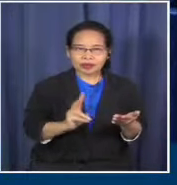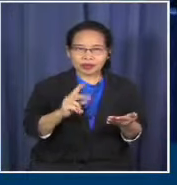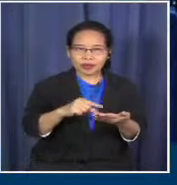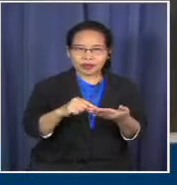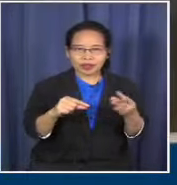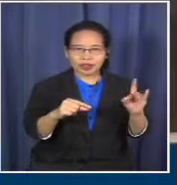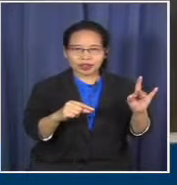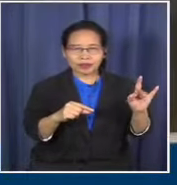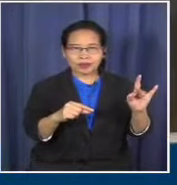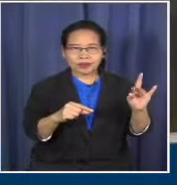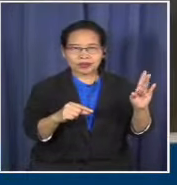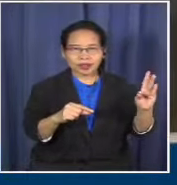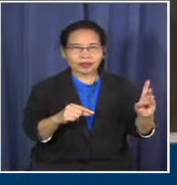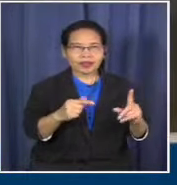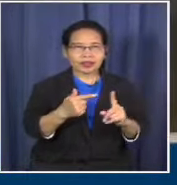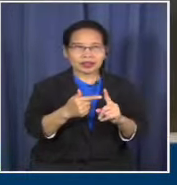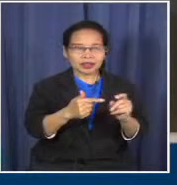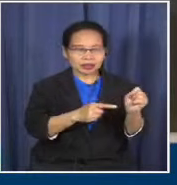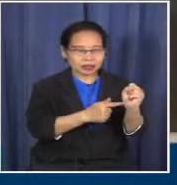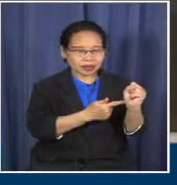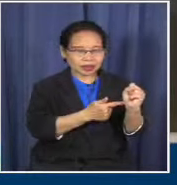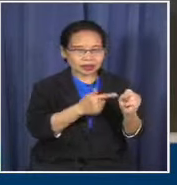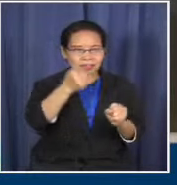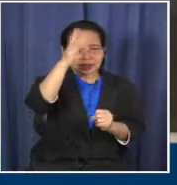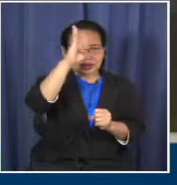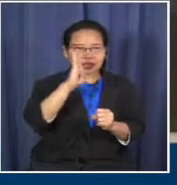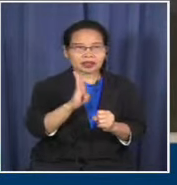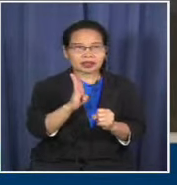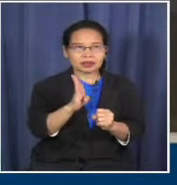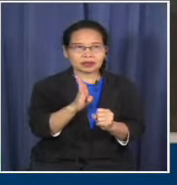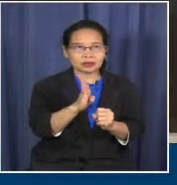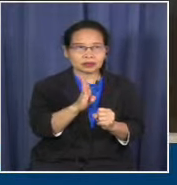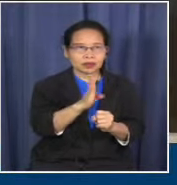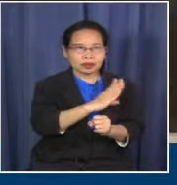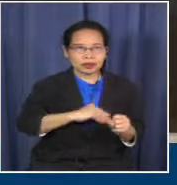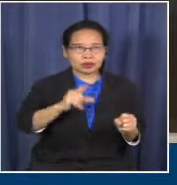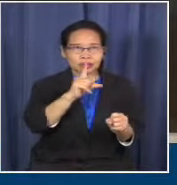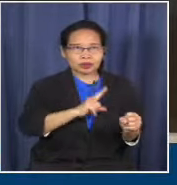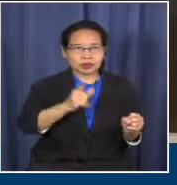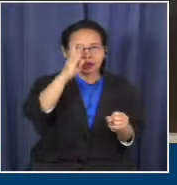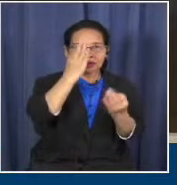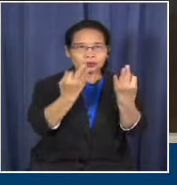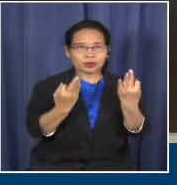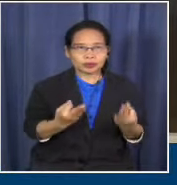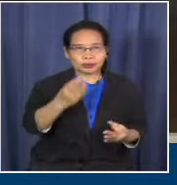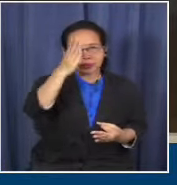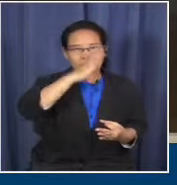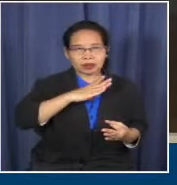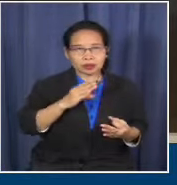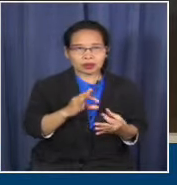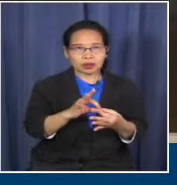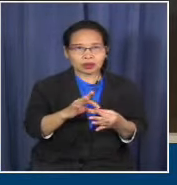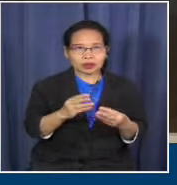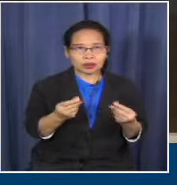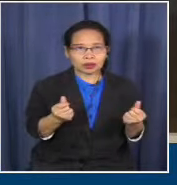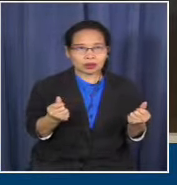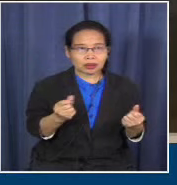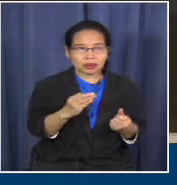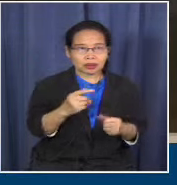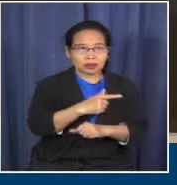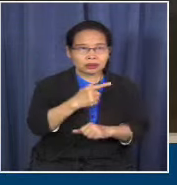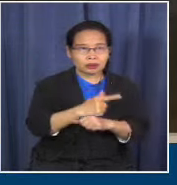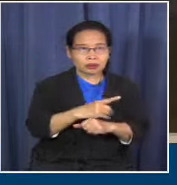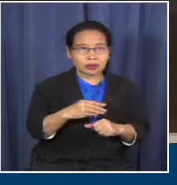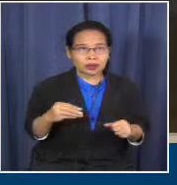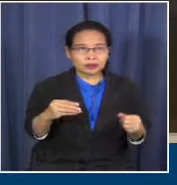When God created Adam, it says in Genesis 2, verse 7, and the Lord God formed man of